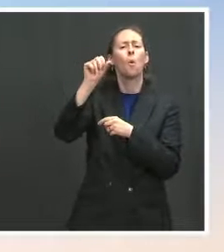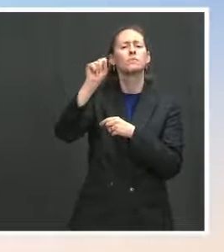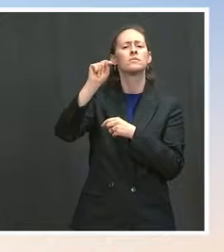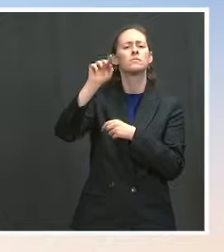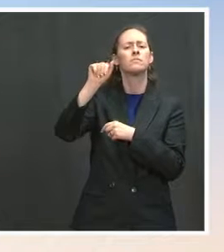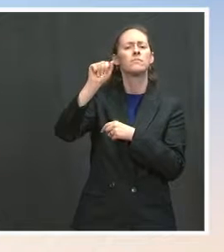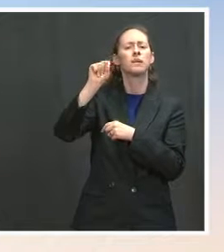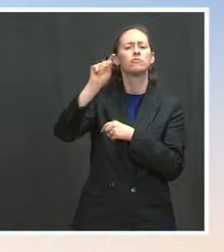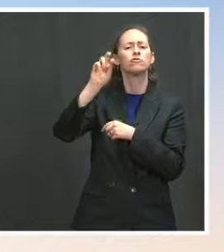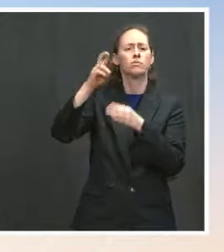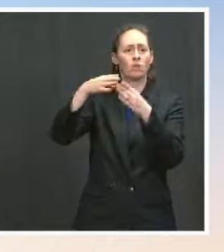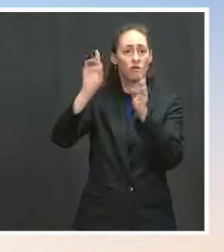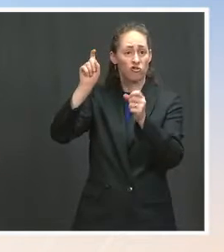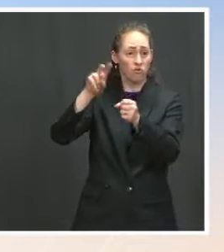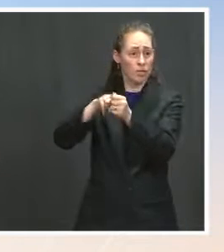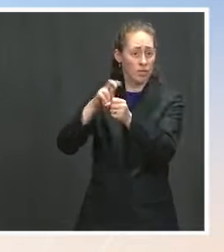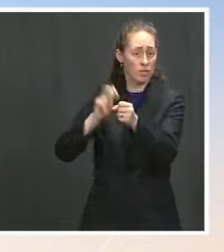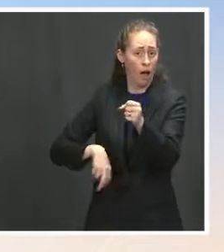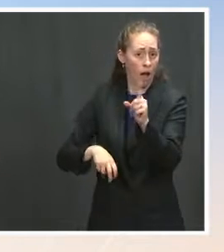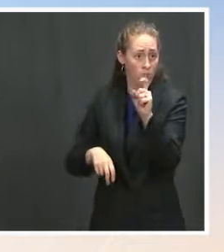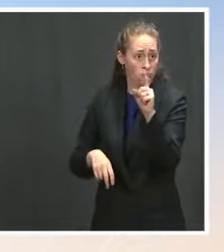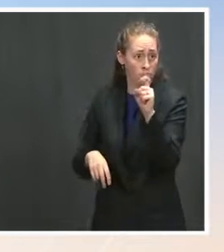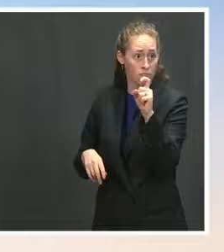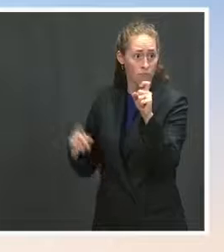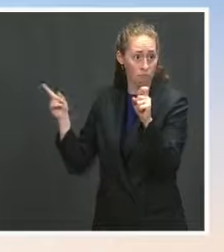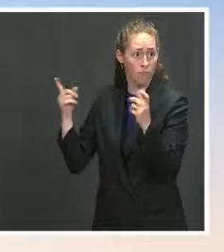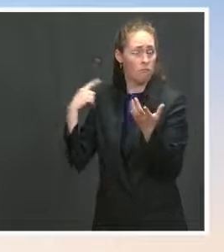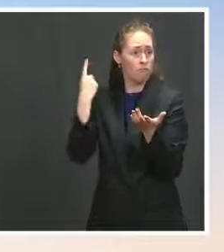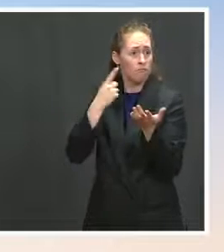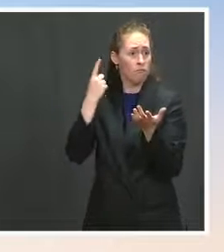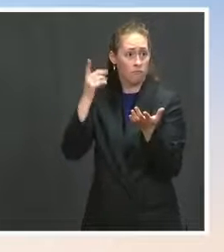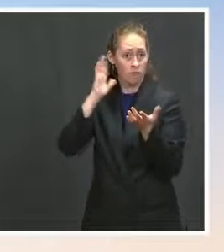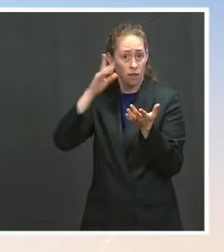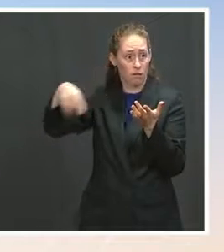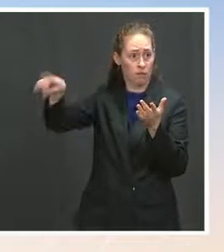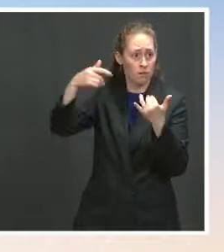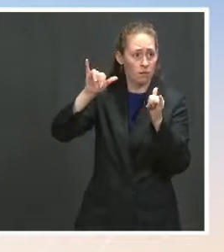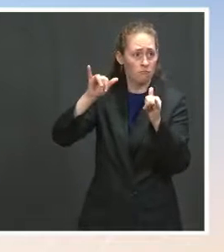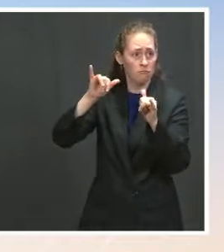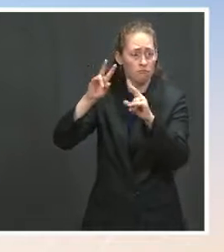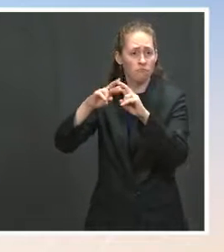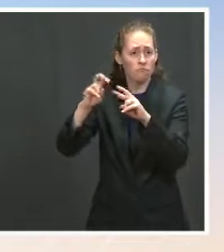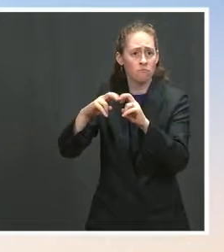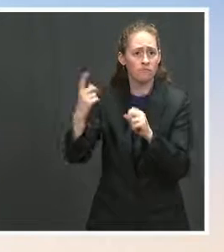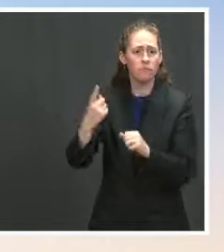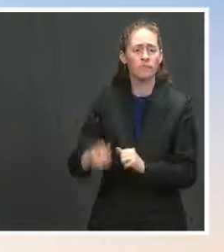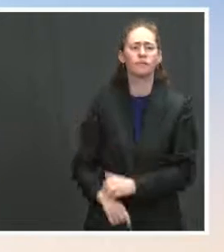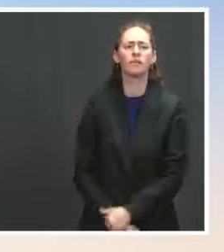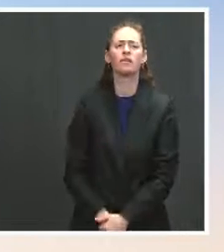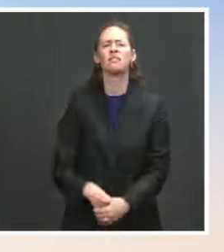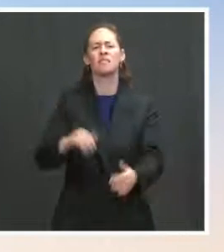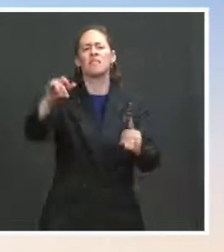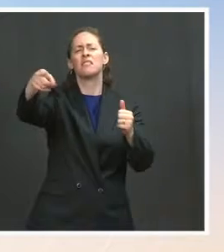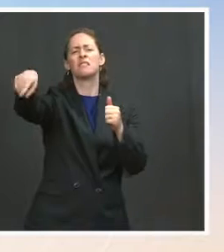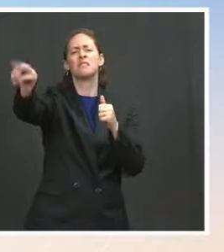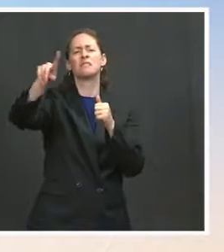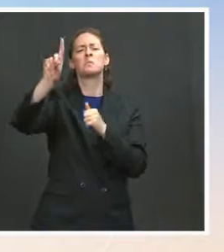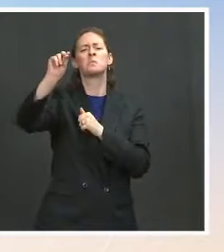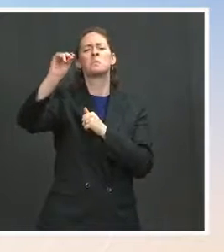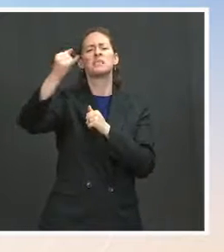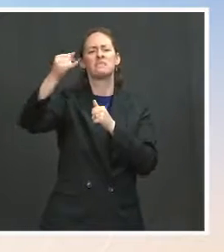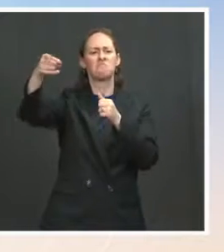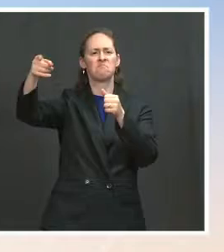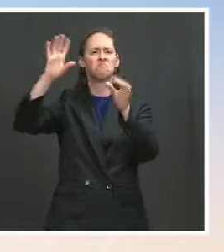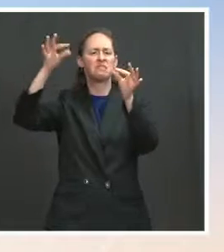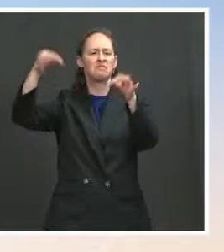the investigation and the process forward to the Department of Justice. Go ahead. Going back to infrastructure, I understand that the president offered